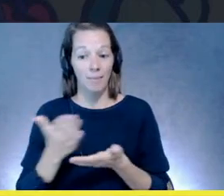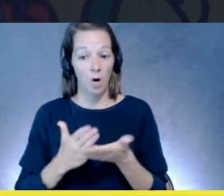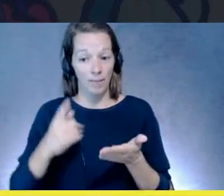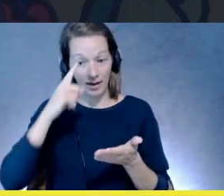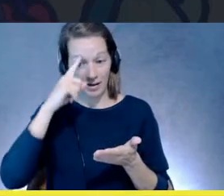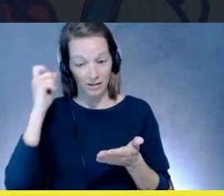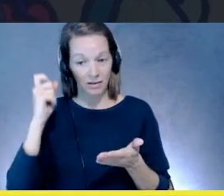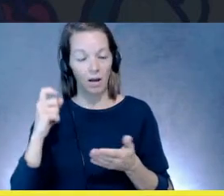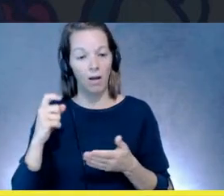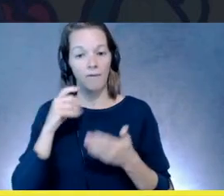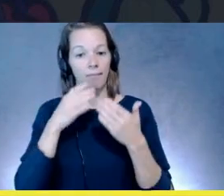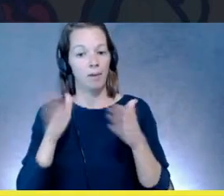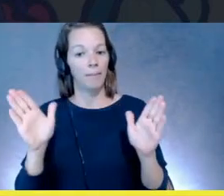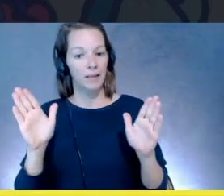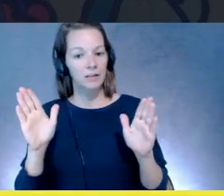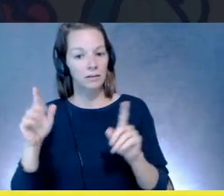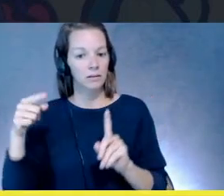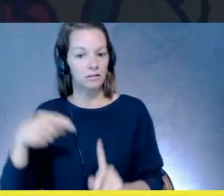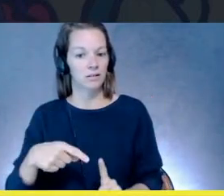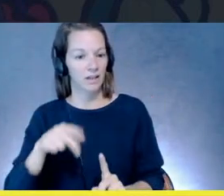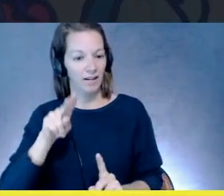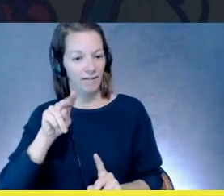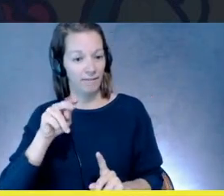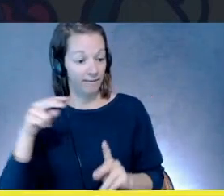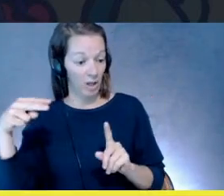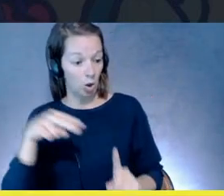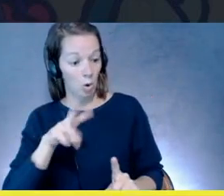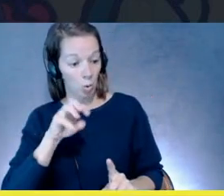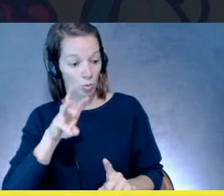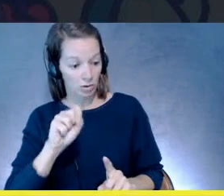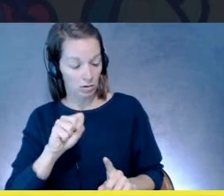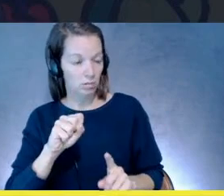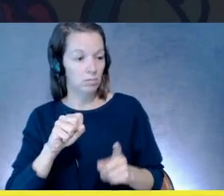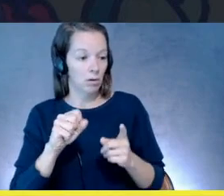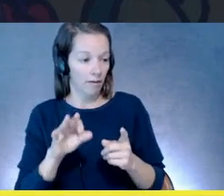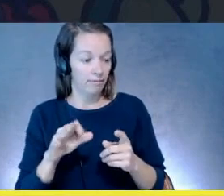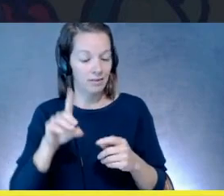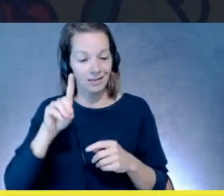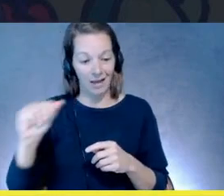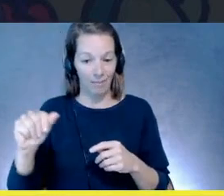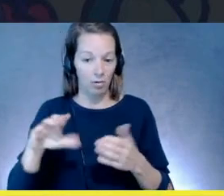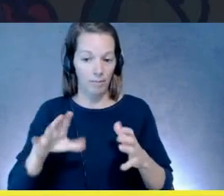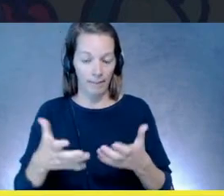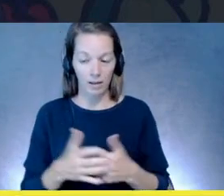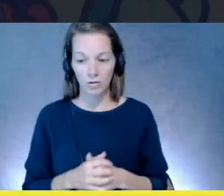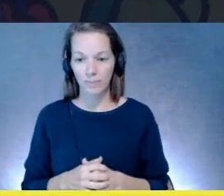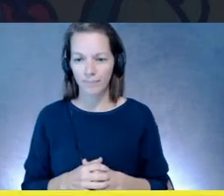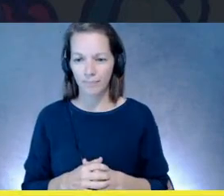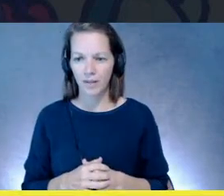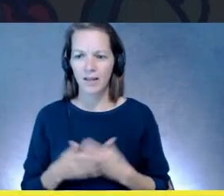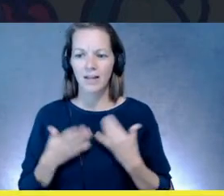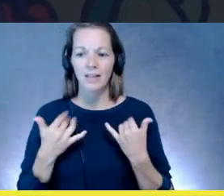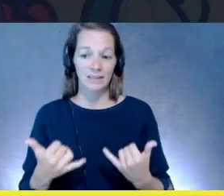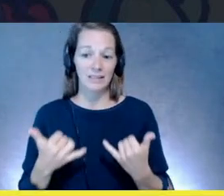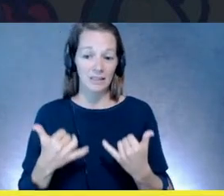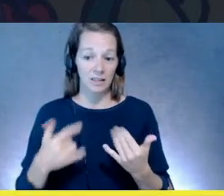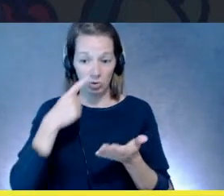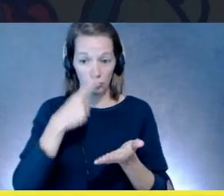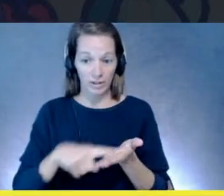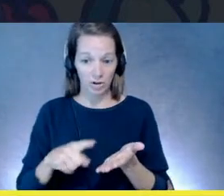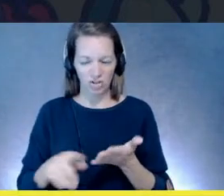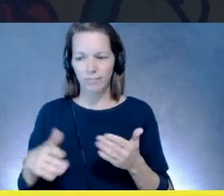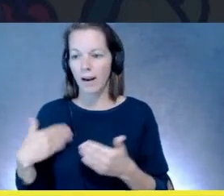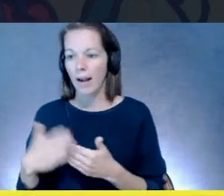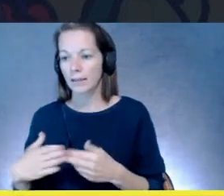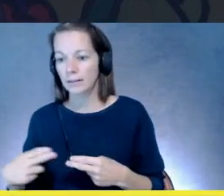public's underlying views of the disabled population? Now, existing research, next slide.